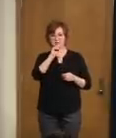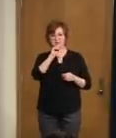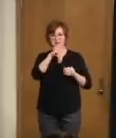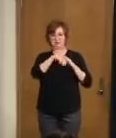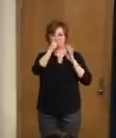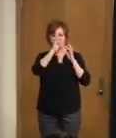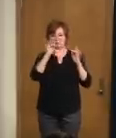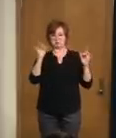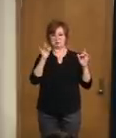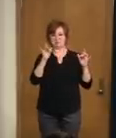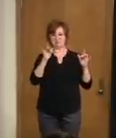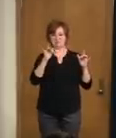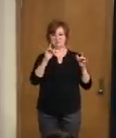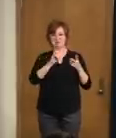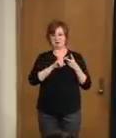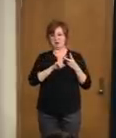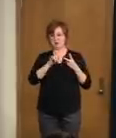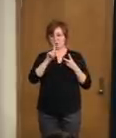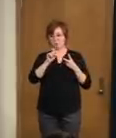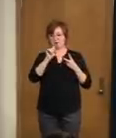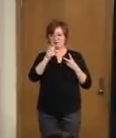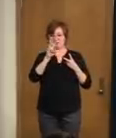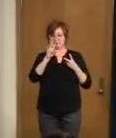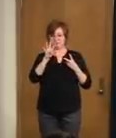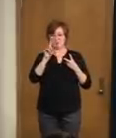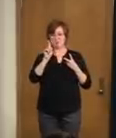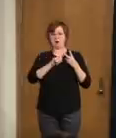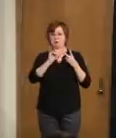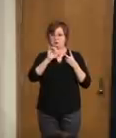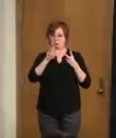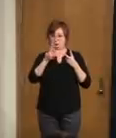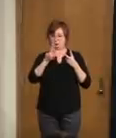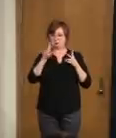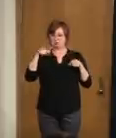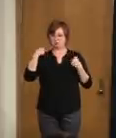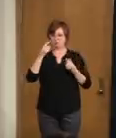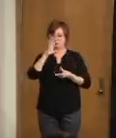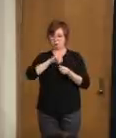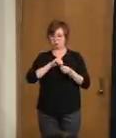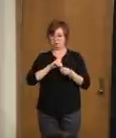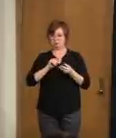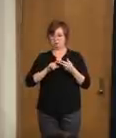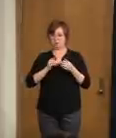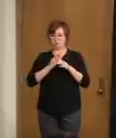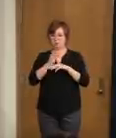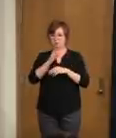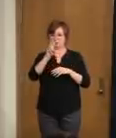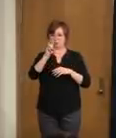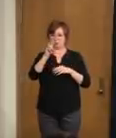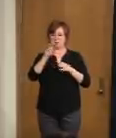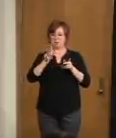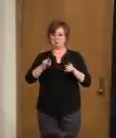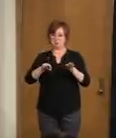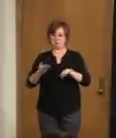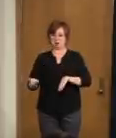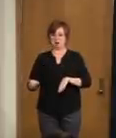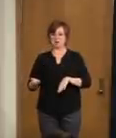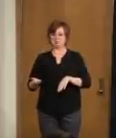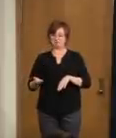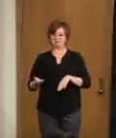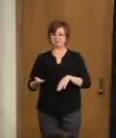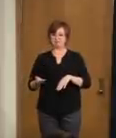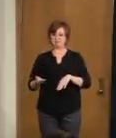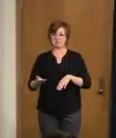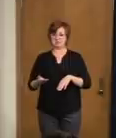164 admissions to ICU, and more than 200 deaths. So again, this has not been a